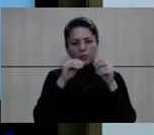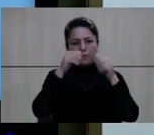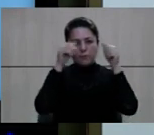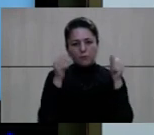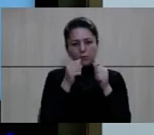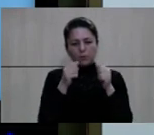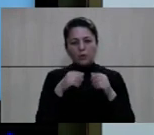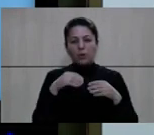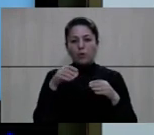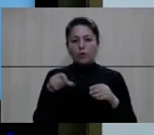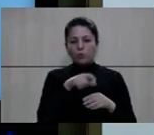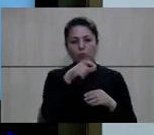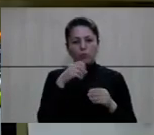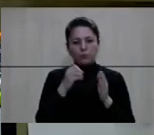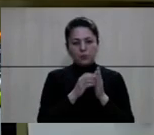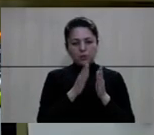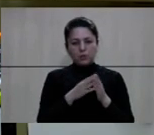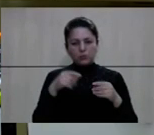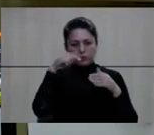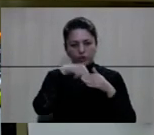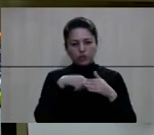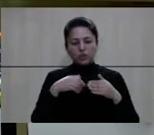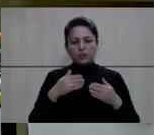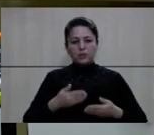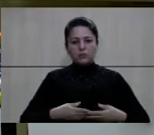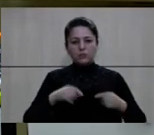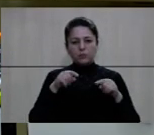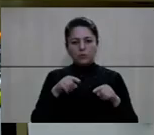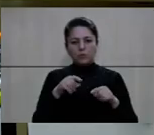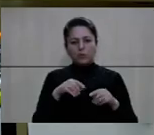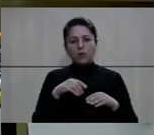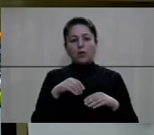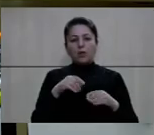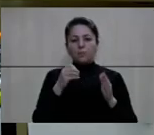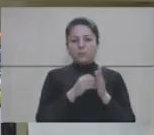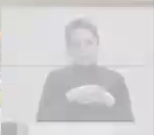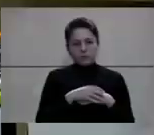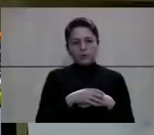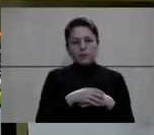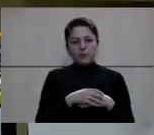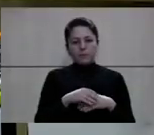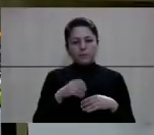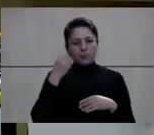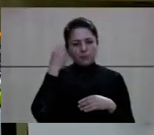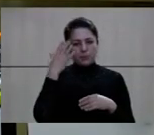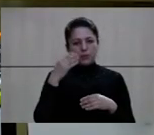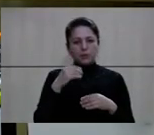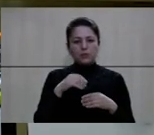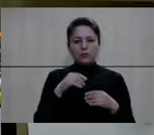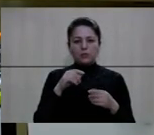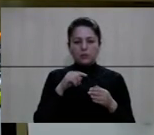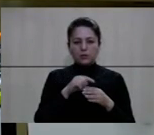qolgan. Ularni ichida yashaydi. Binobarin bunday belgilarni biladigan tegishli